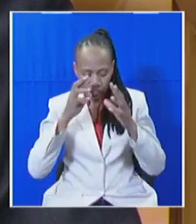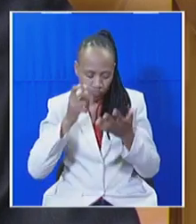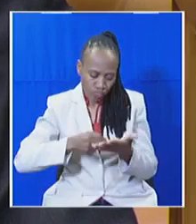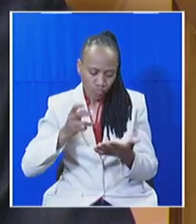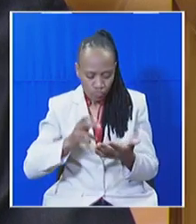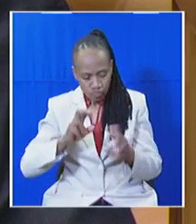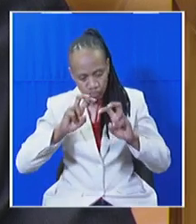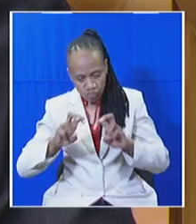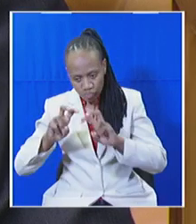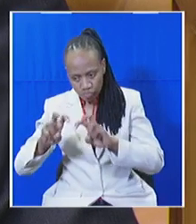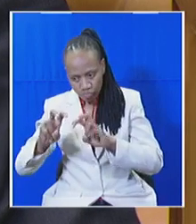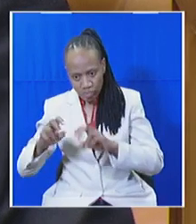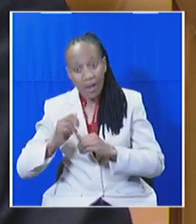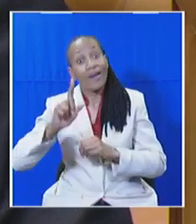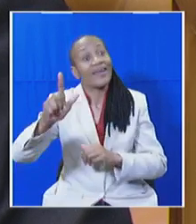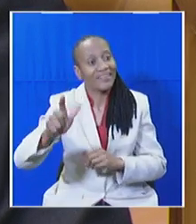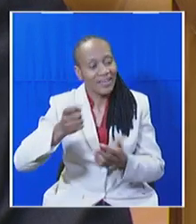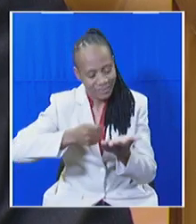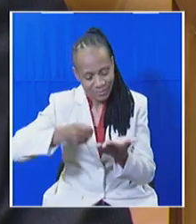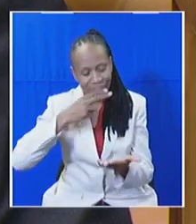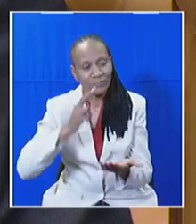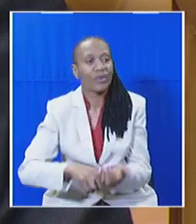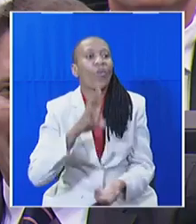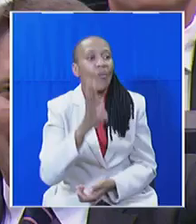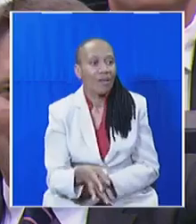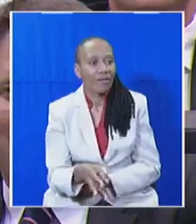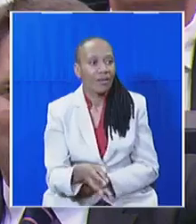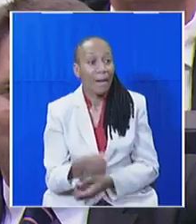You don't necessarily have to say when.